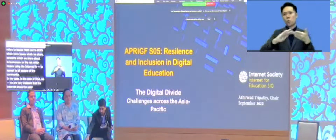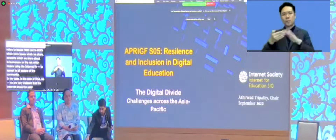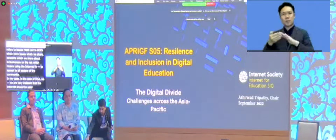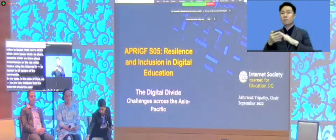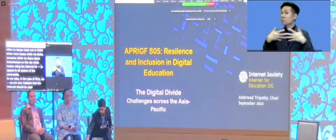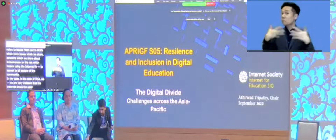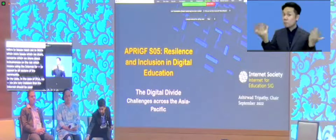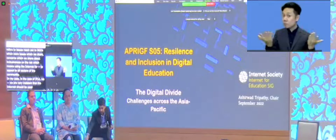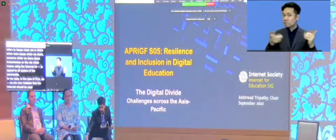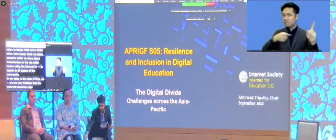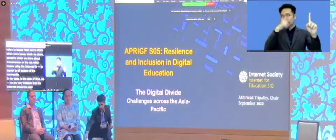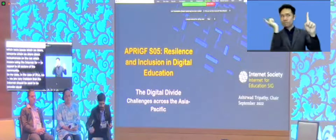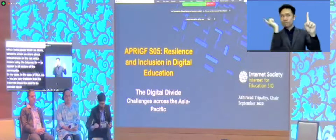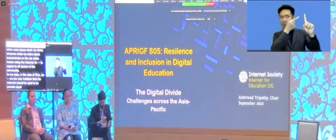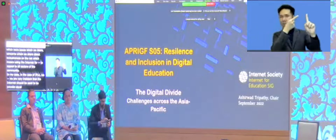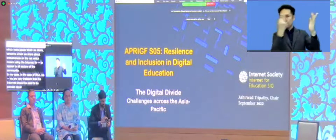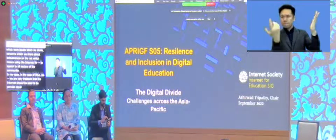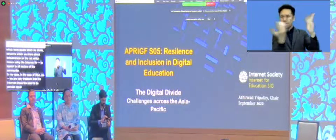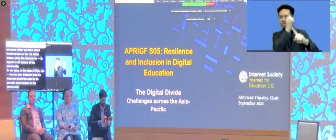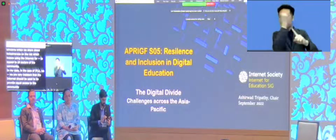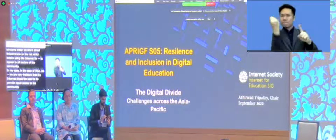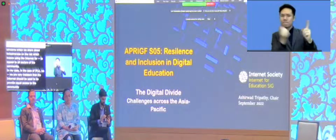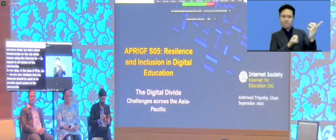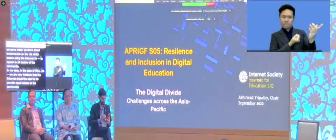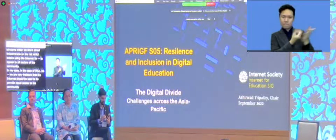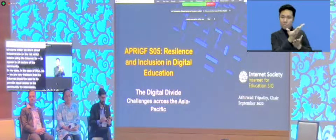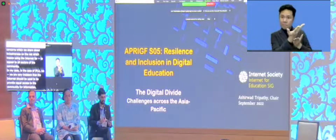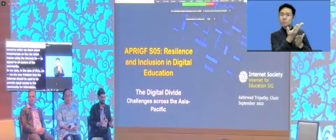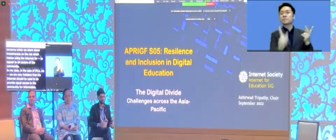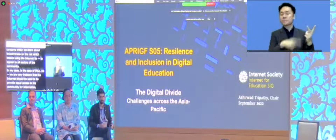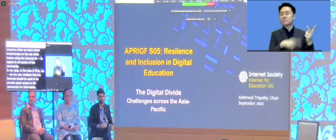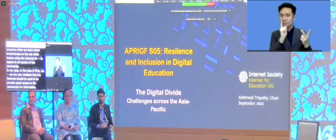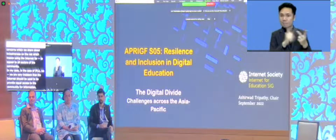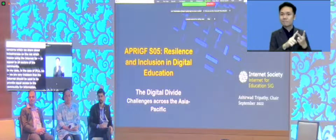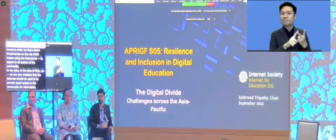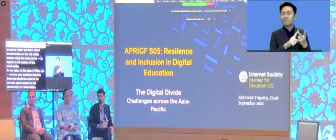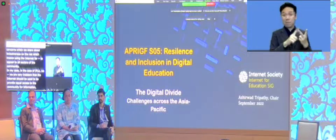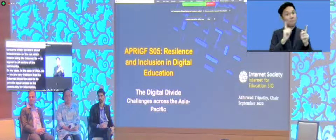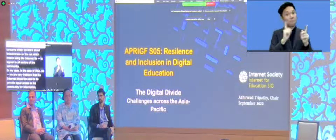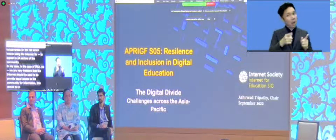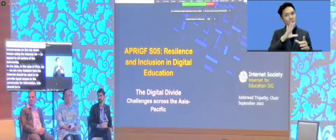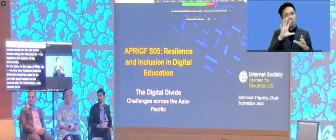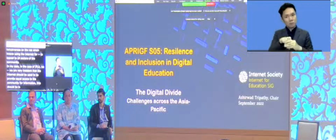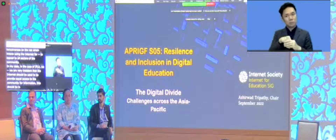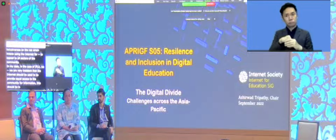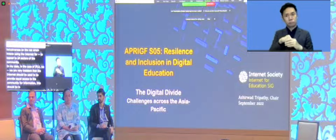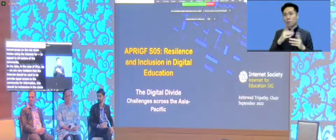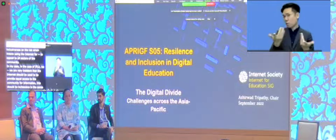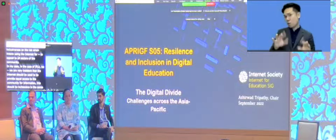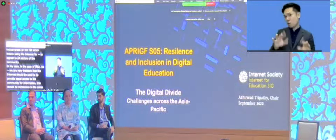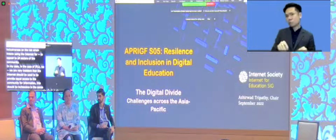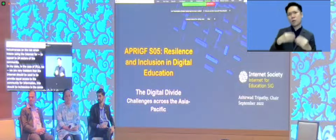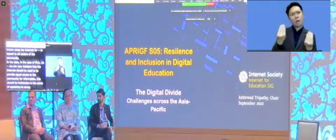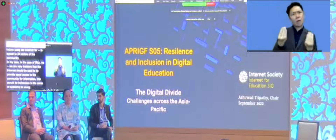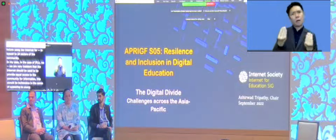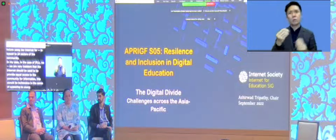information. It should be inclusive in the sense of appealing to young people and older people,